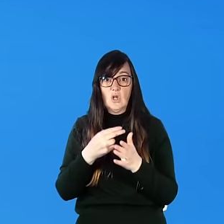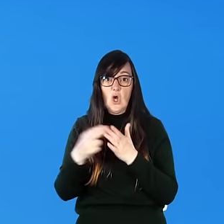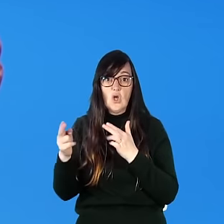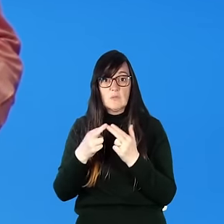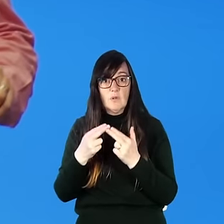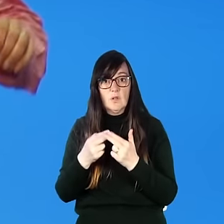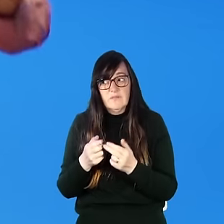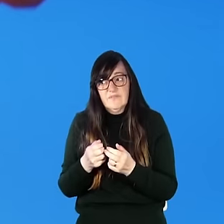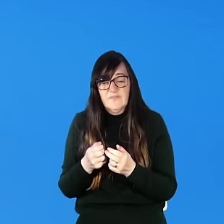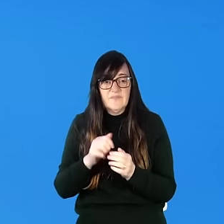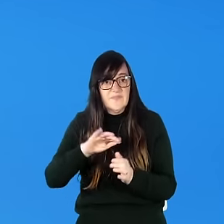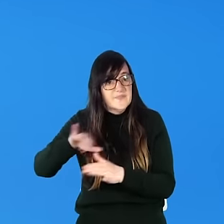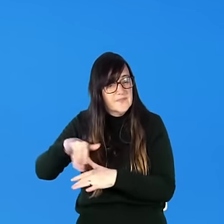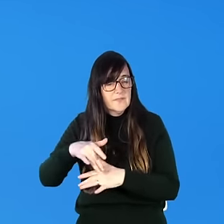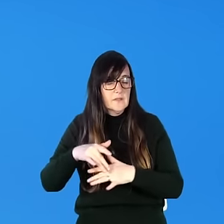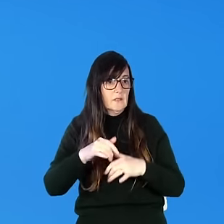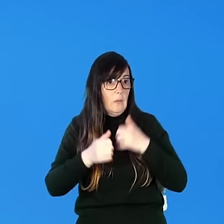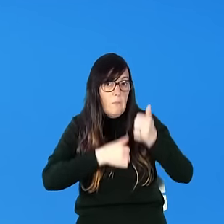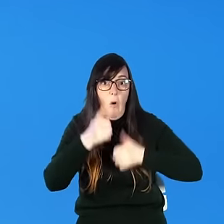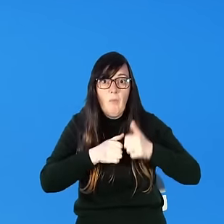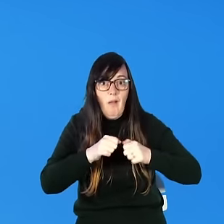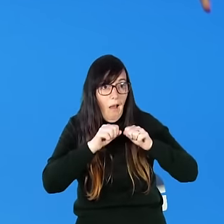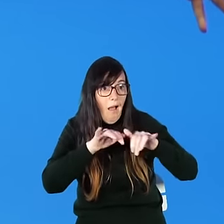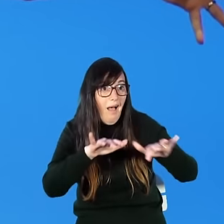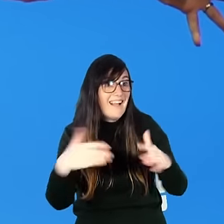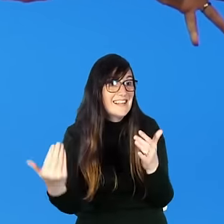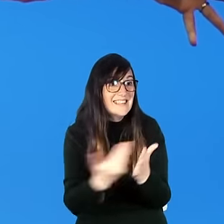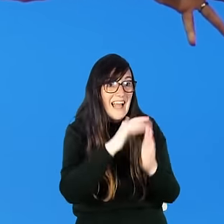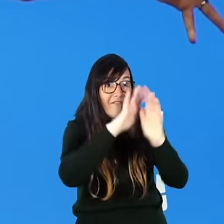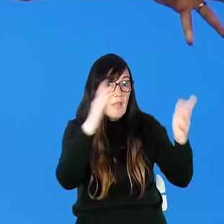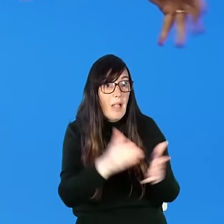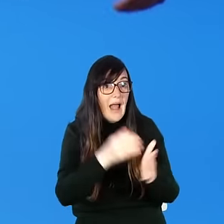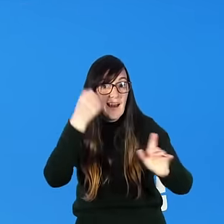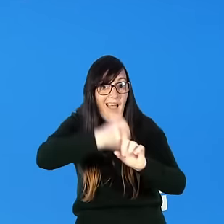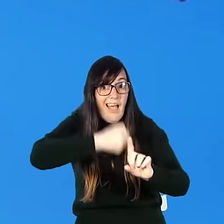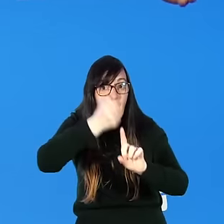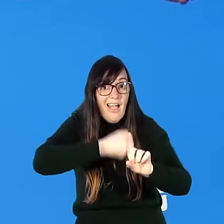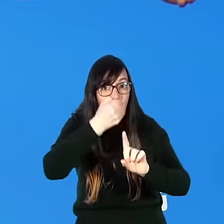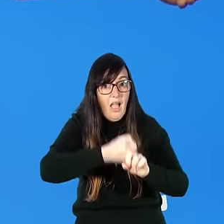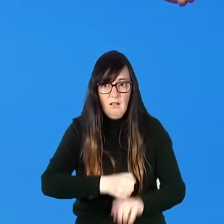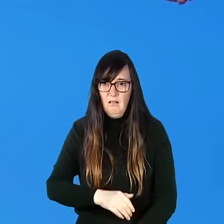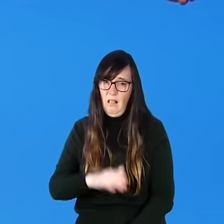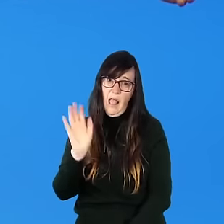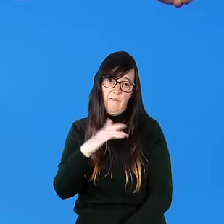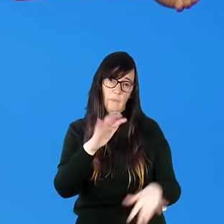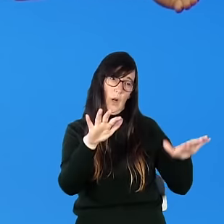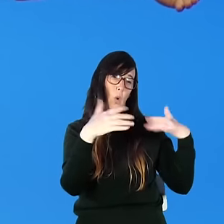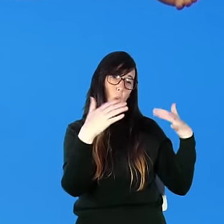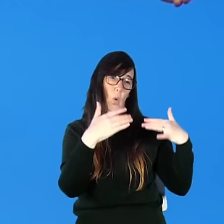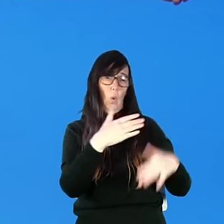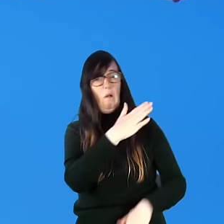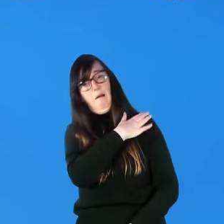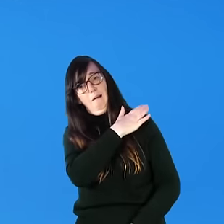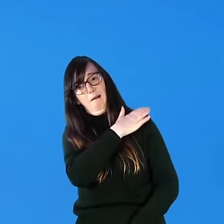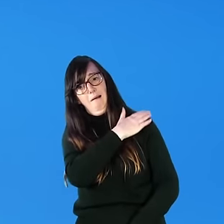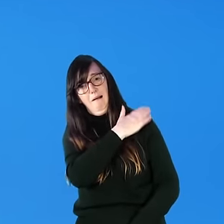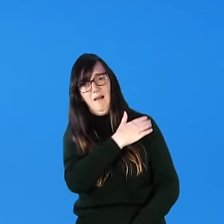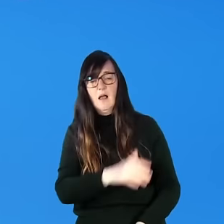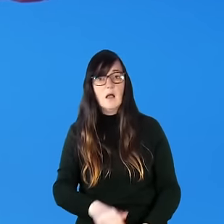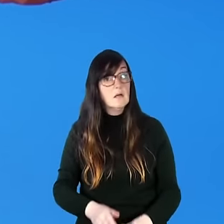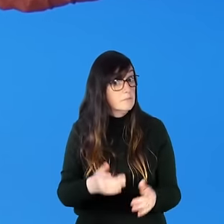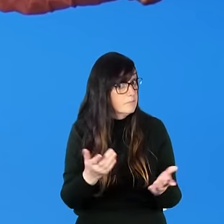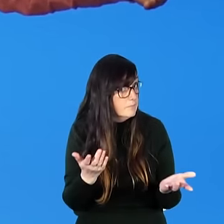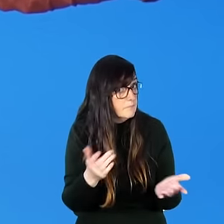for the more popular message of save the planet. Everybody will love us when we're saying save the planet. But